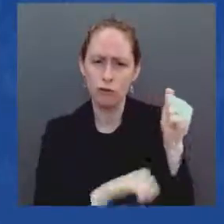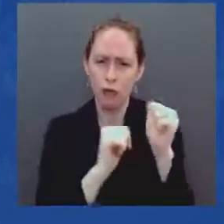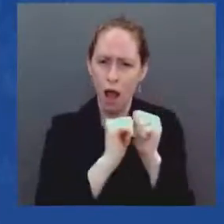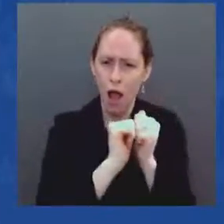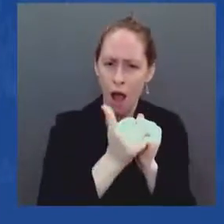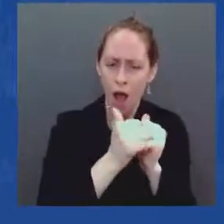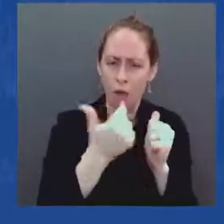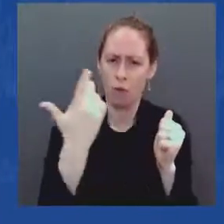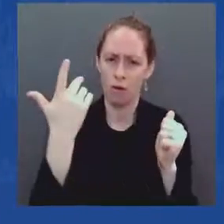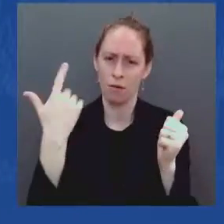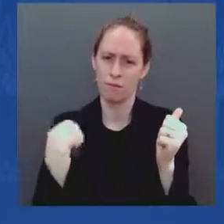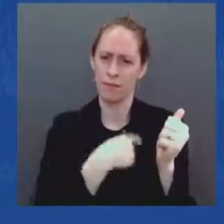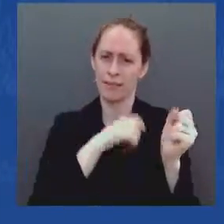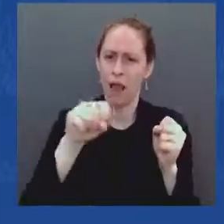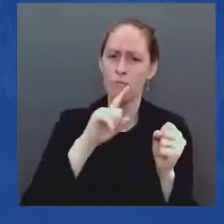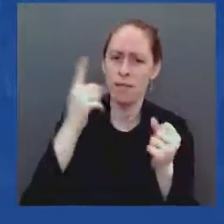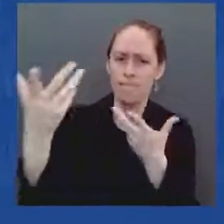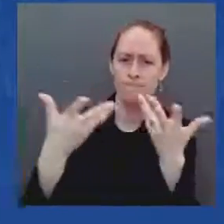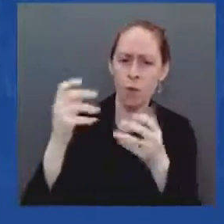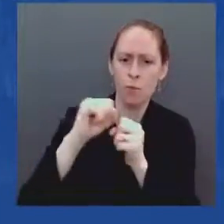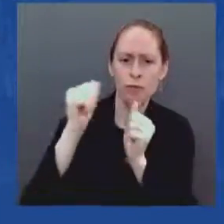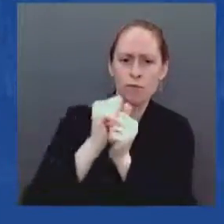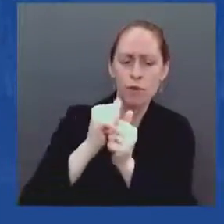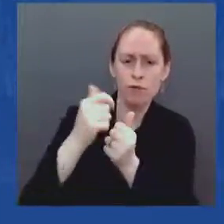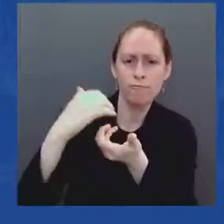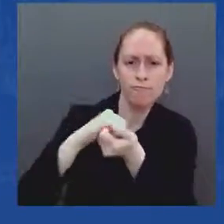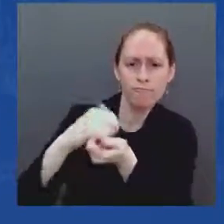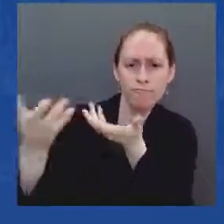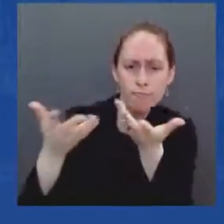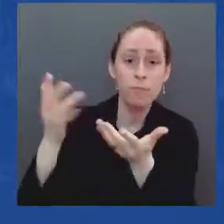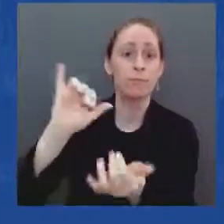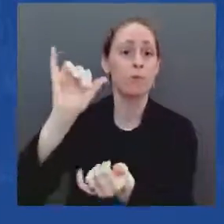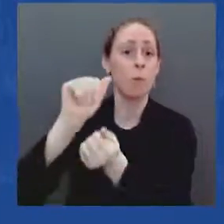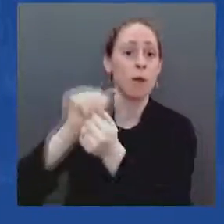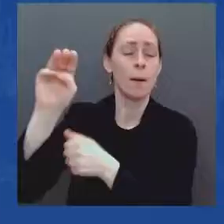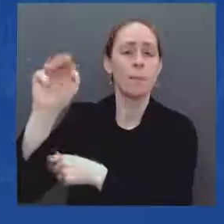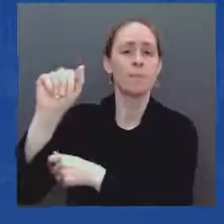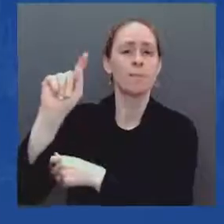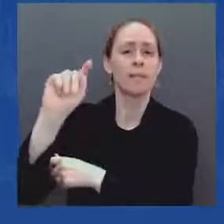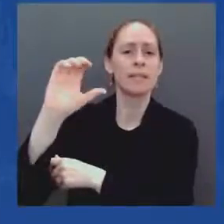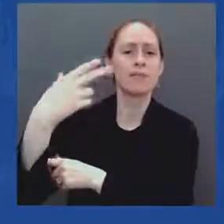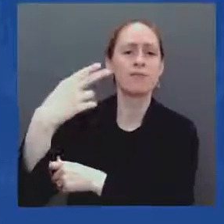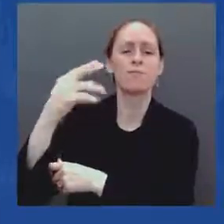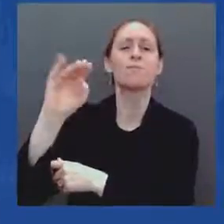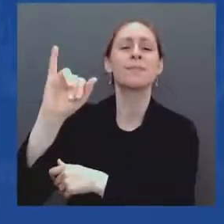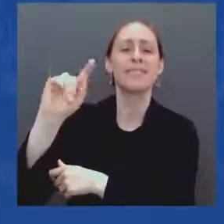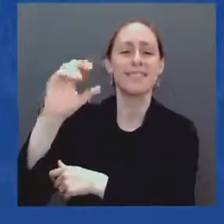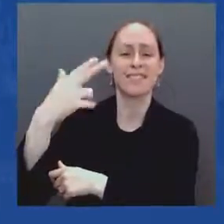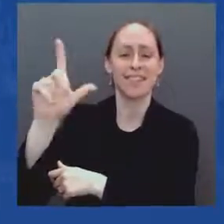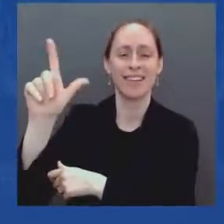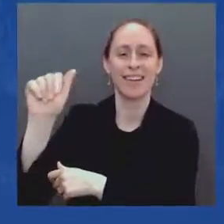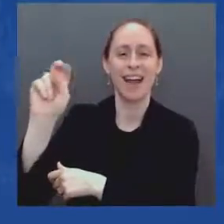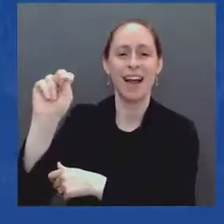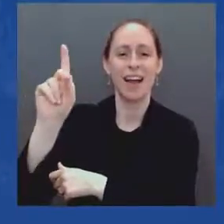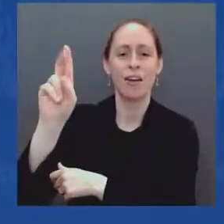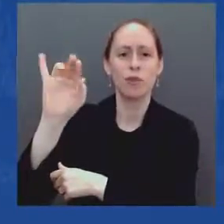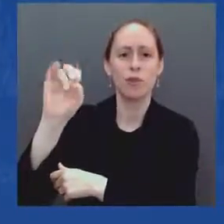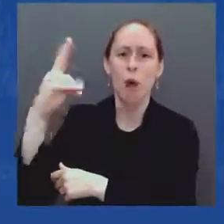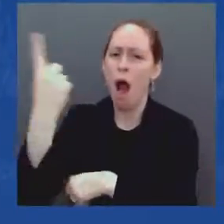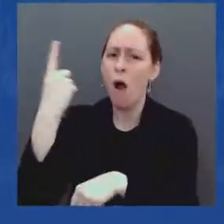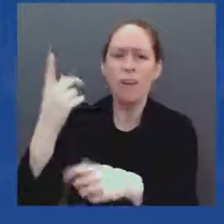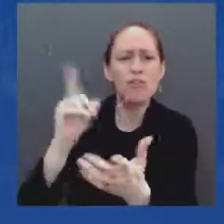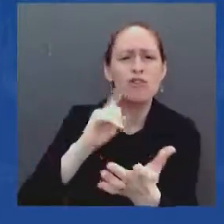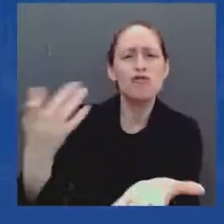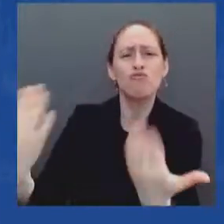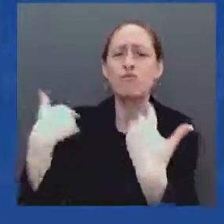We know how to get it done, and bridges and the infrastructure funds. You know, the consensus in a bipartisan way is